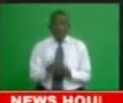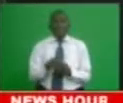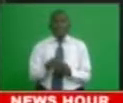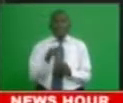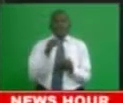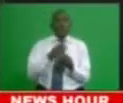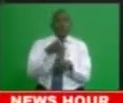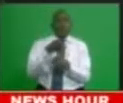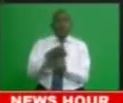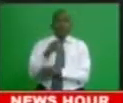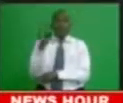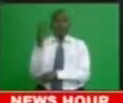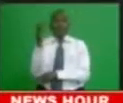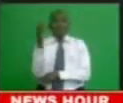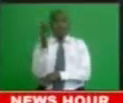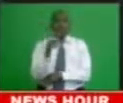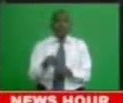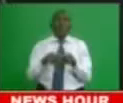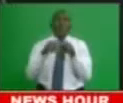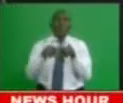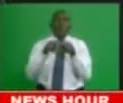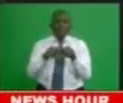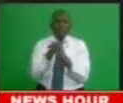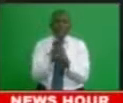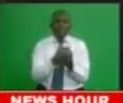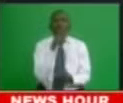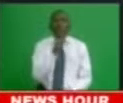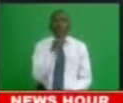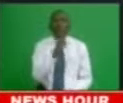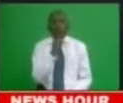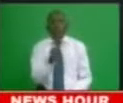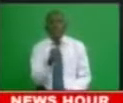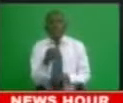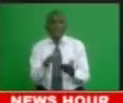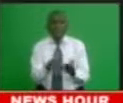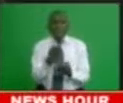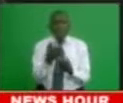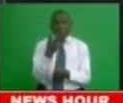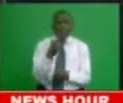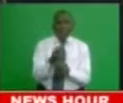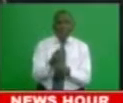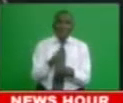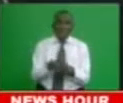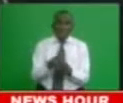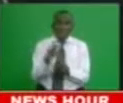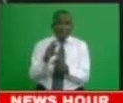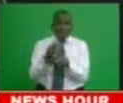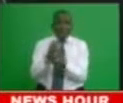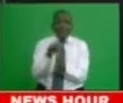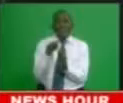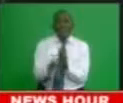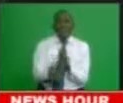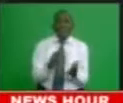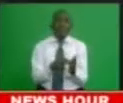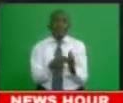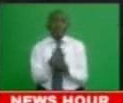continue being out of production. And therefore, if for 5 years production is going down, it means